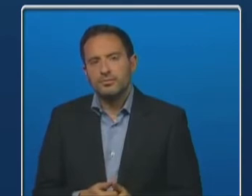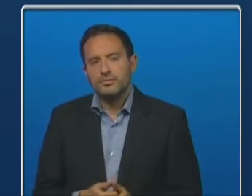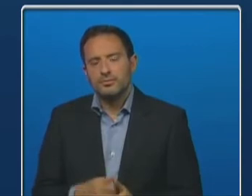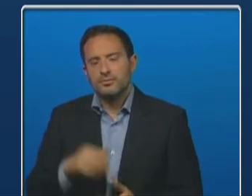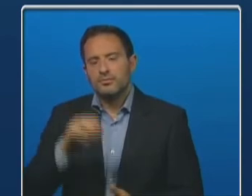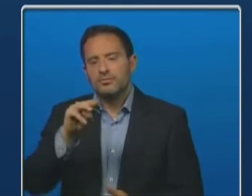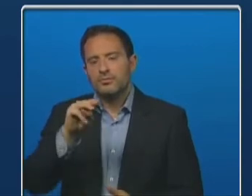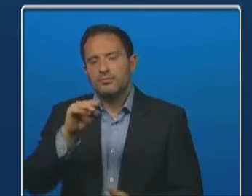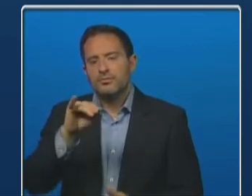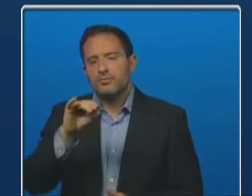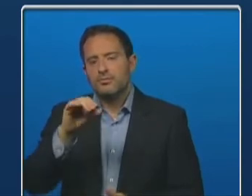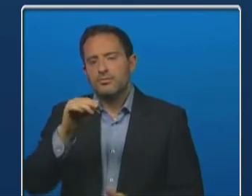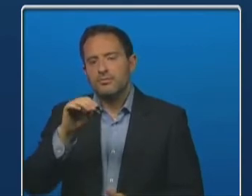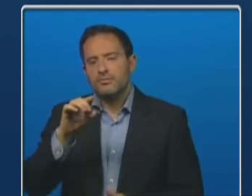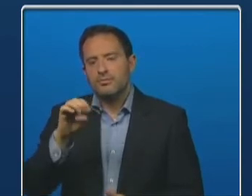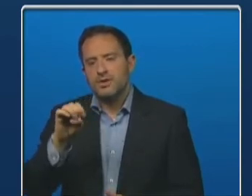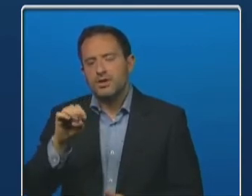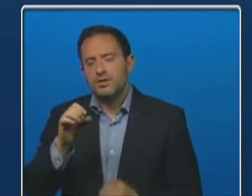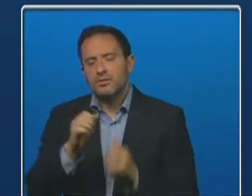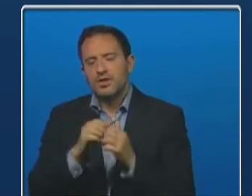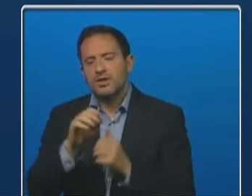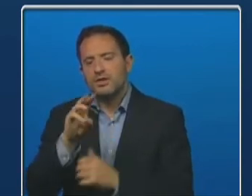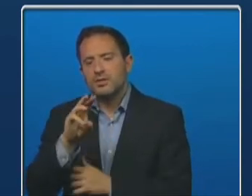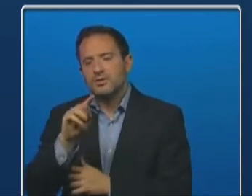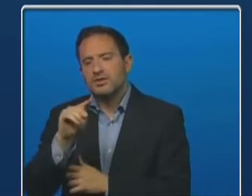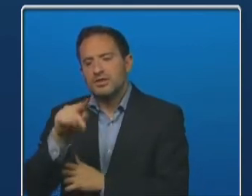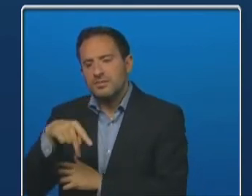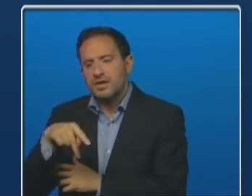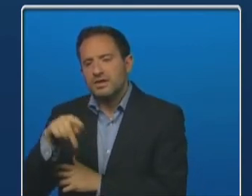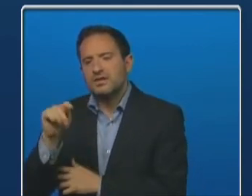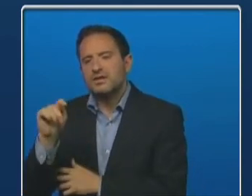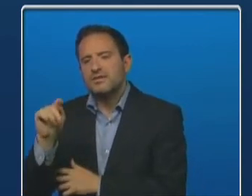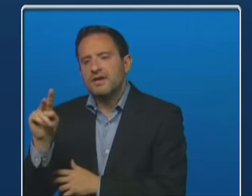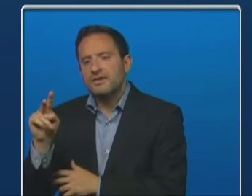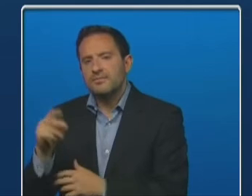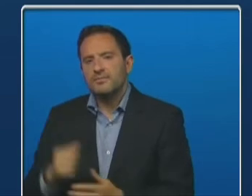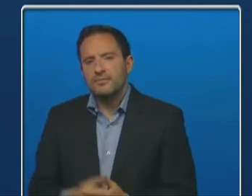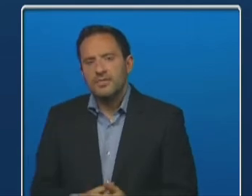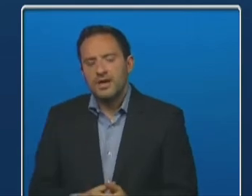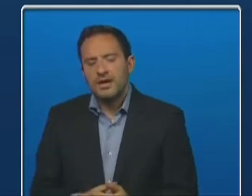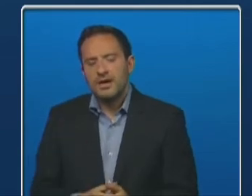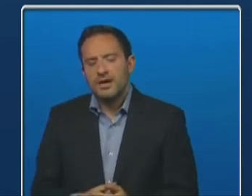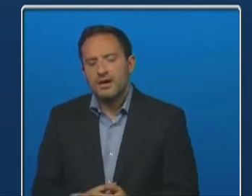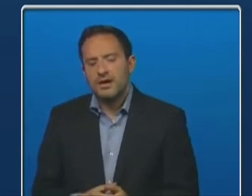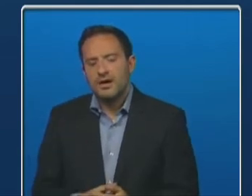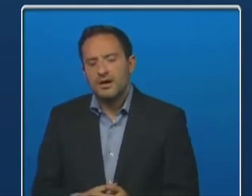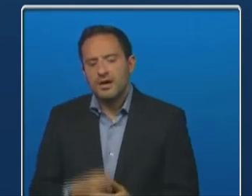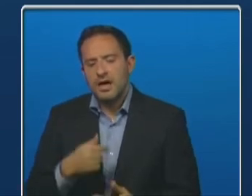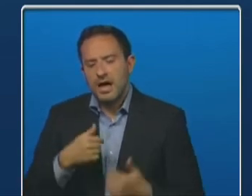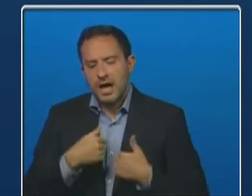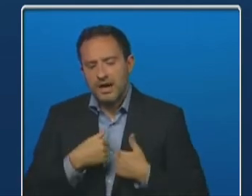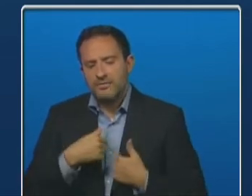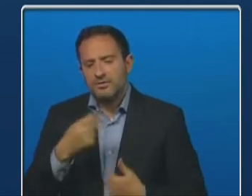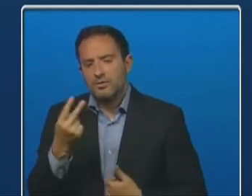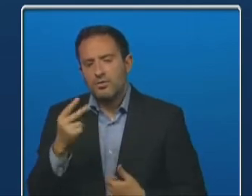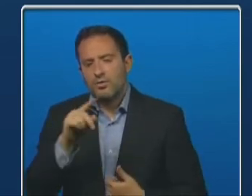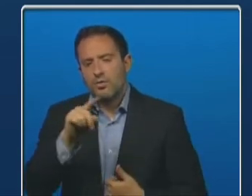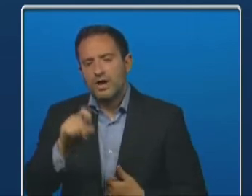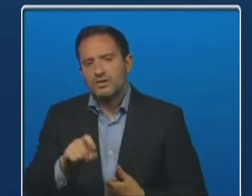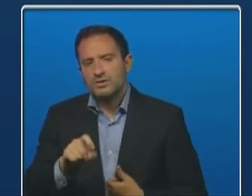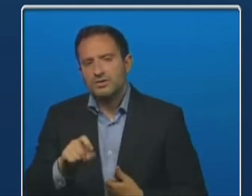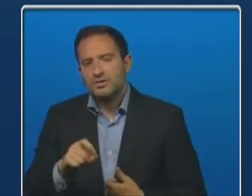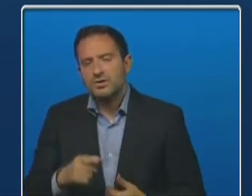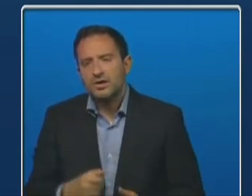Michelle Casada with WPTV, your line is open. Hi, I have 2 questions. One, they're